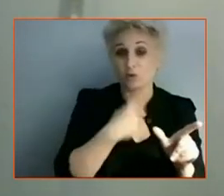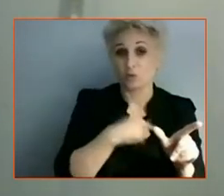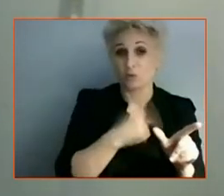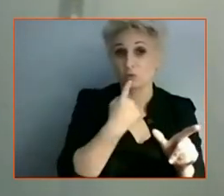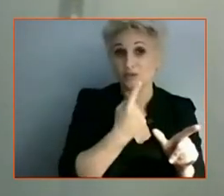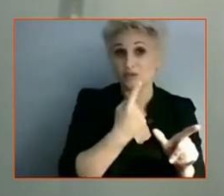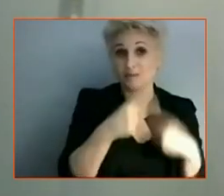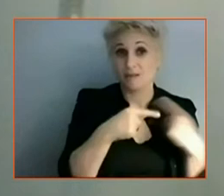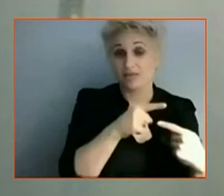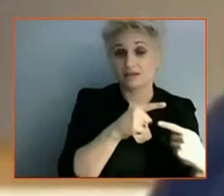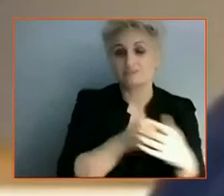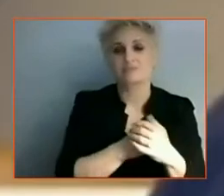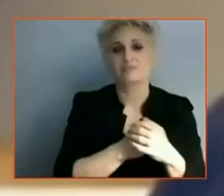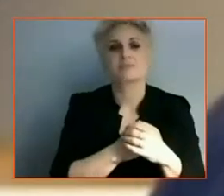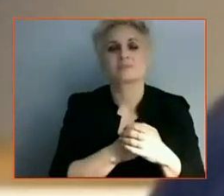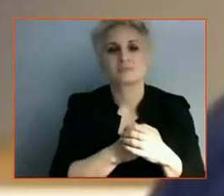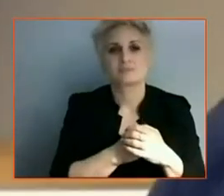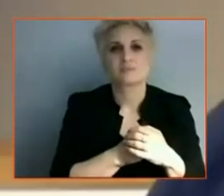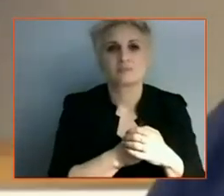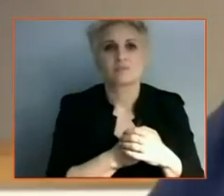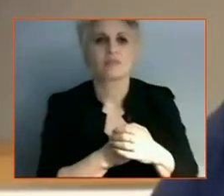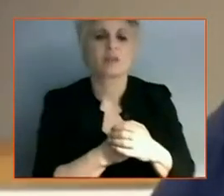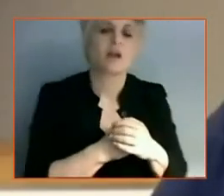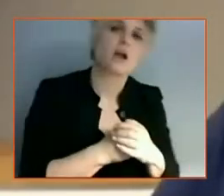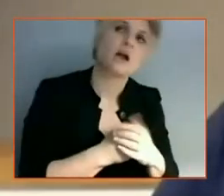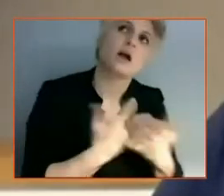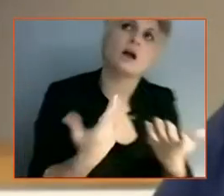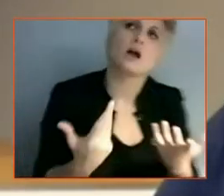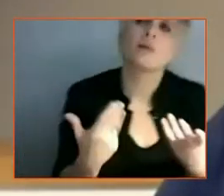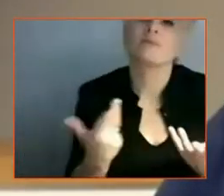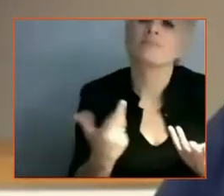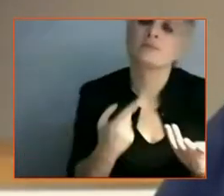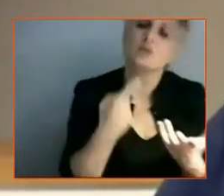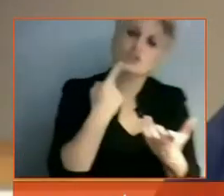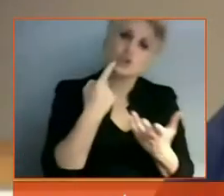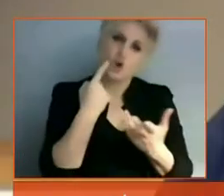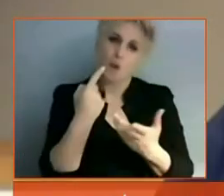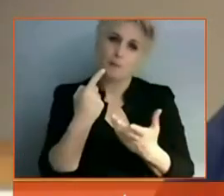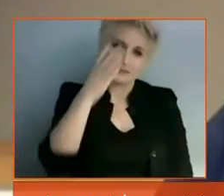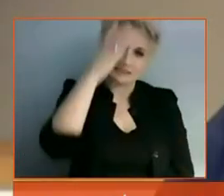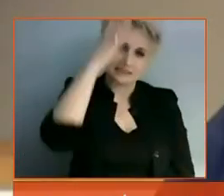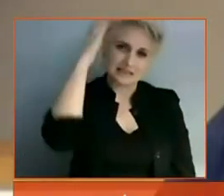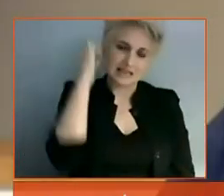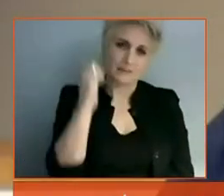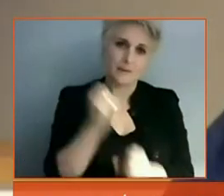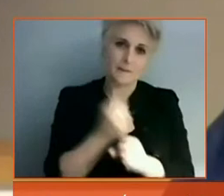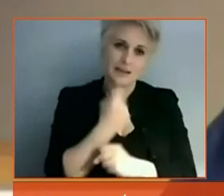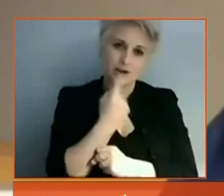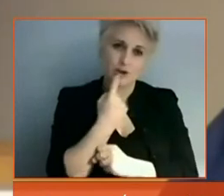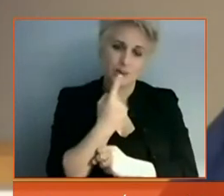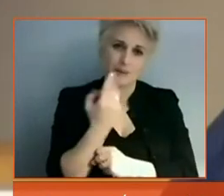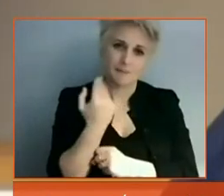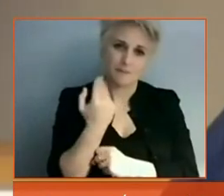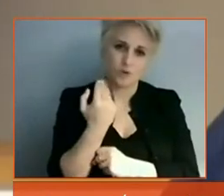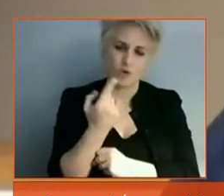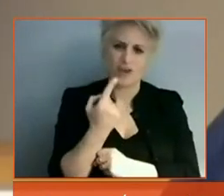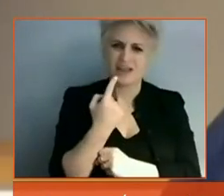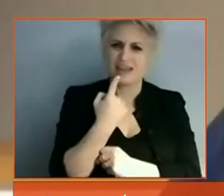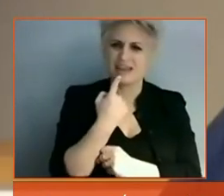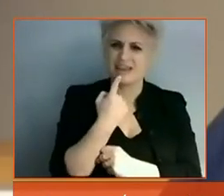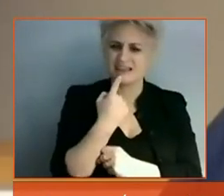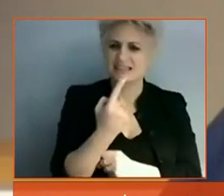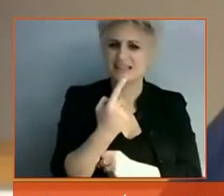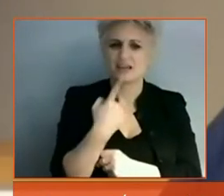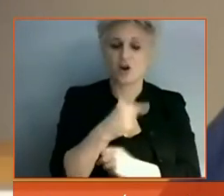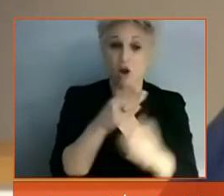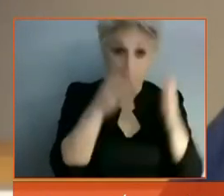Oh, look, just a comment Carmel made, that I was just heading down the kind of the economic route. No, I'm